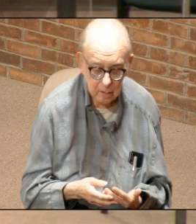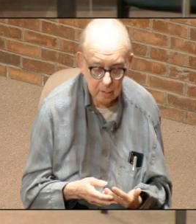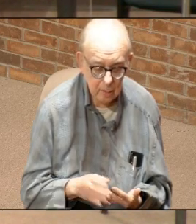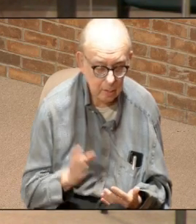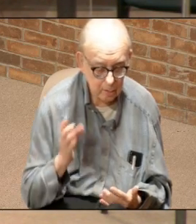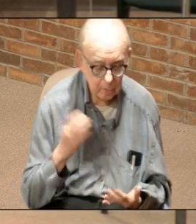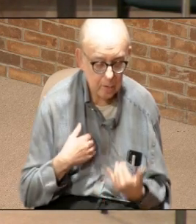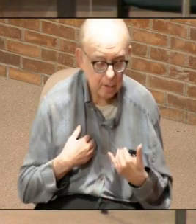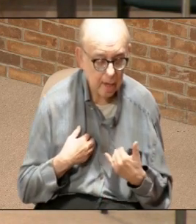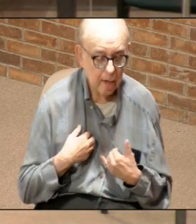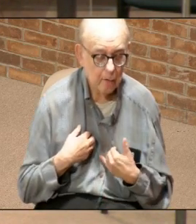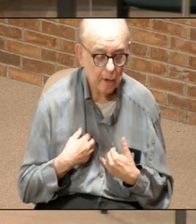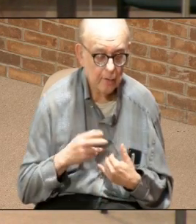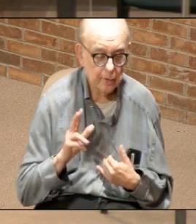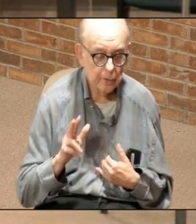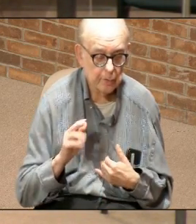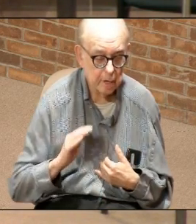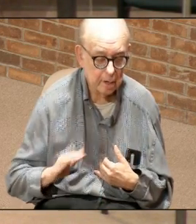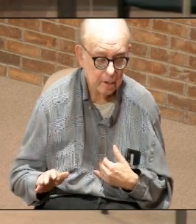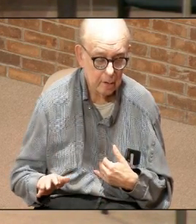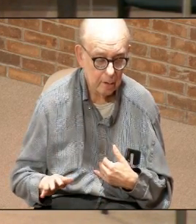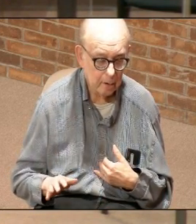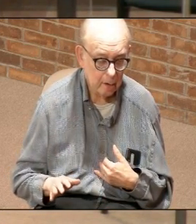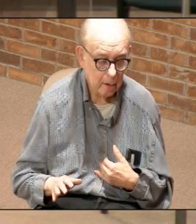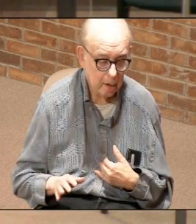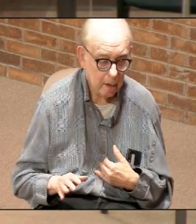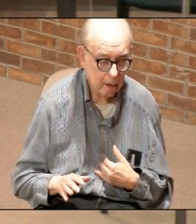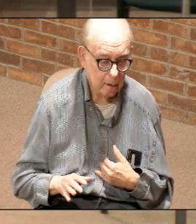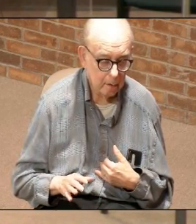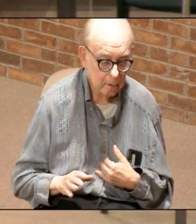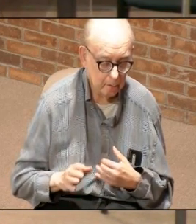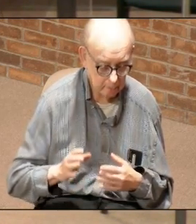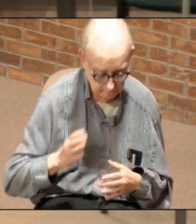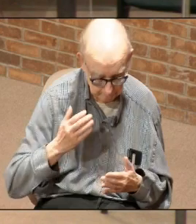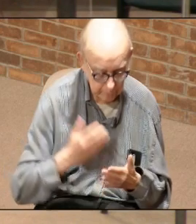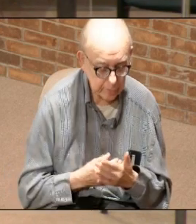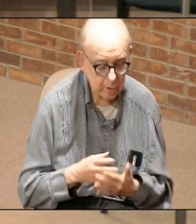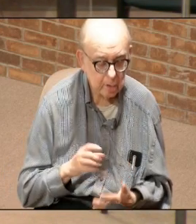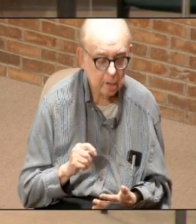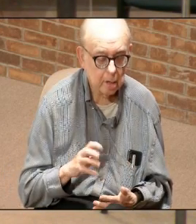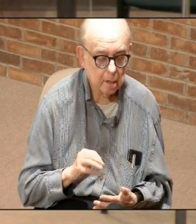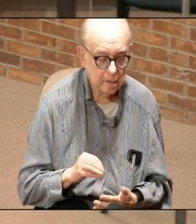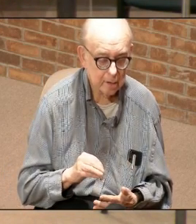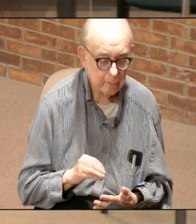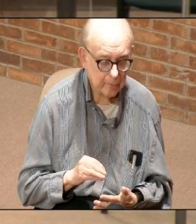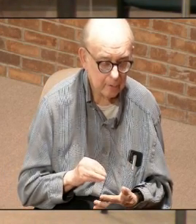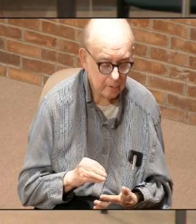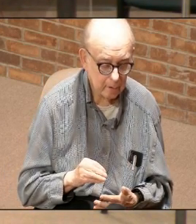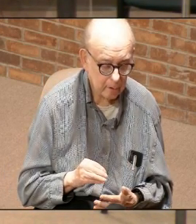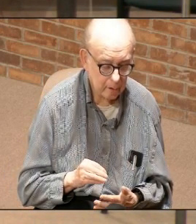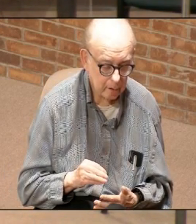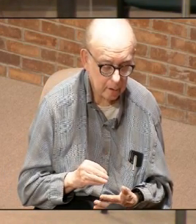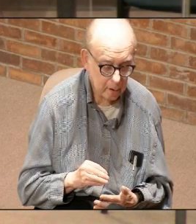Okay, so now we have 3 children. My son Tim is 6 years older than Charlie,